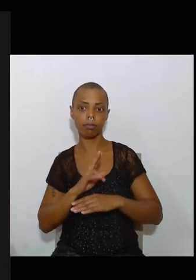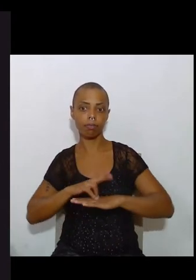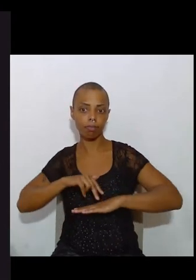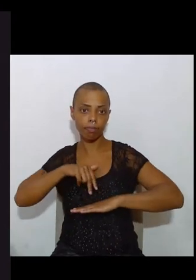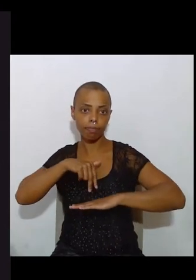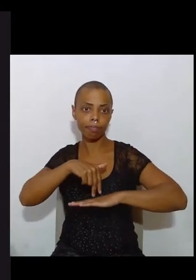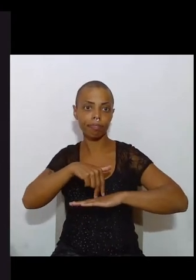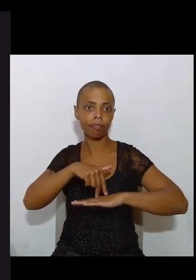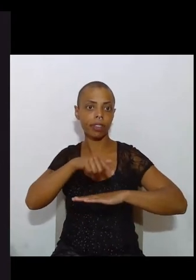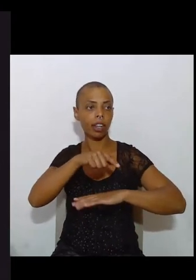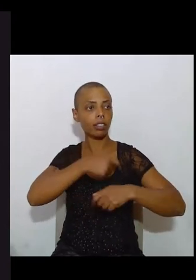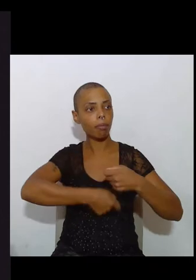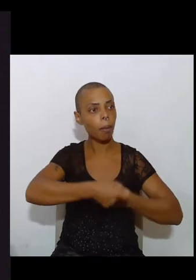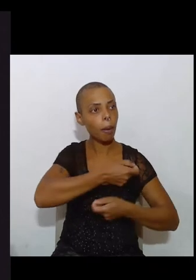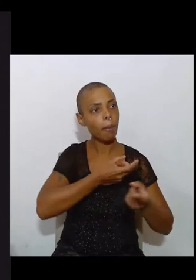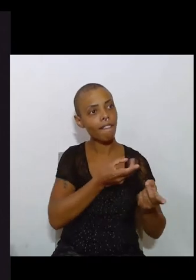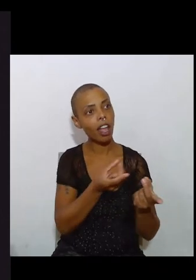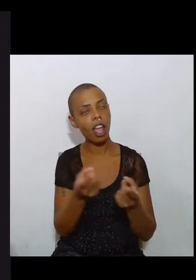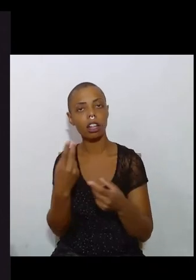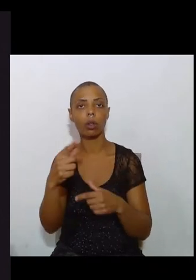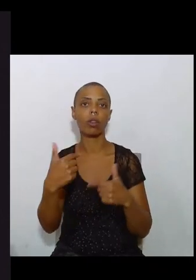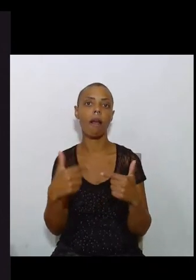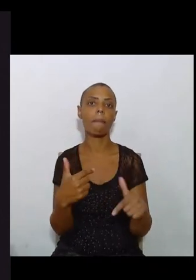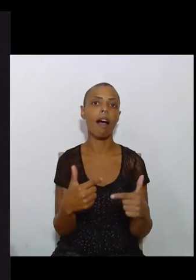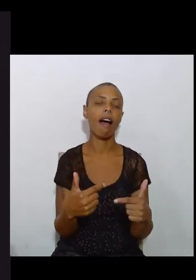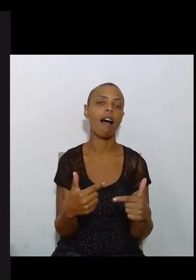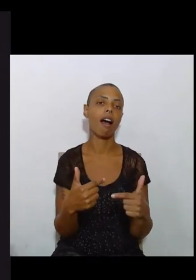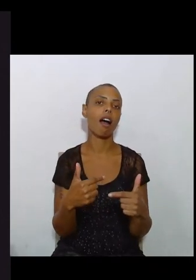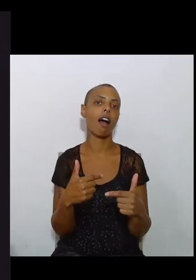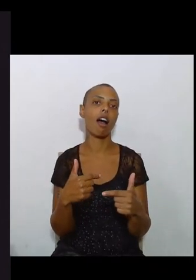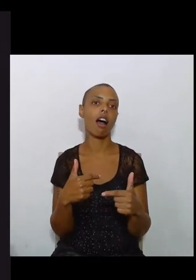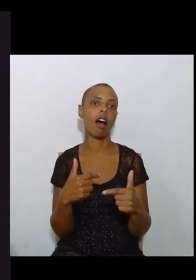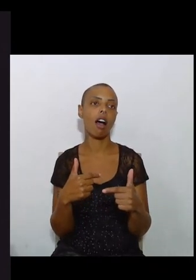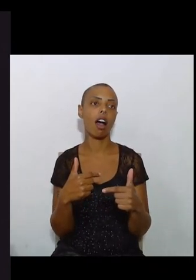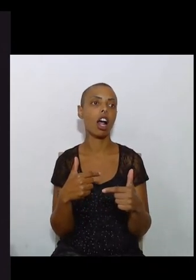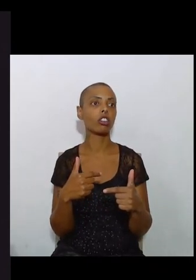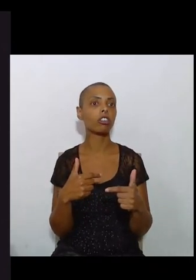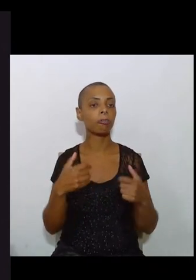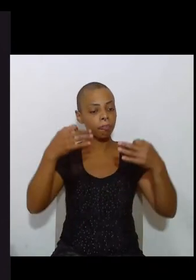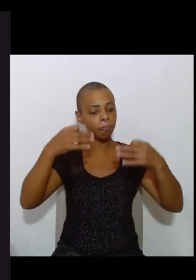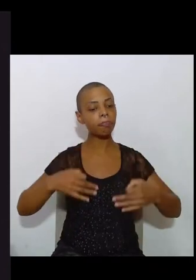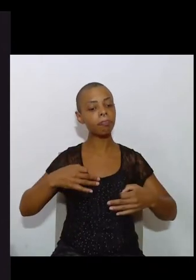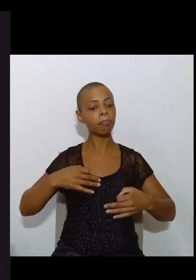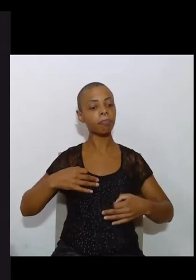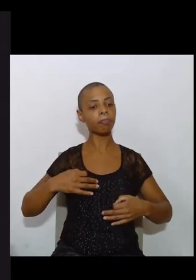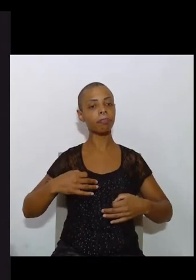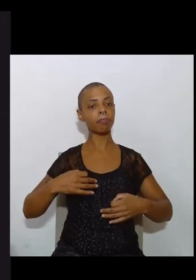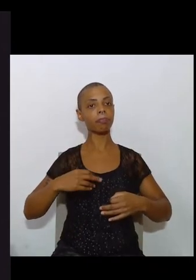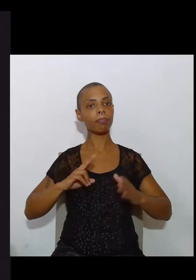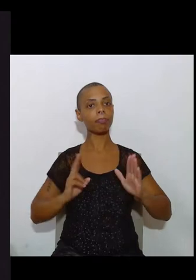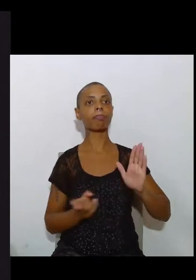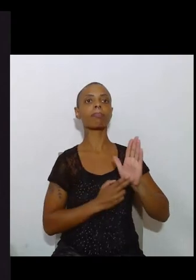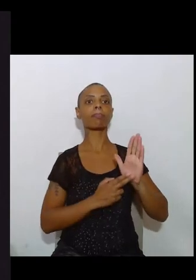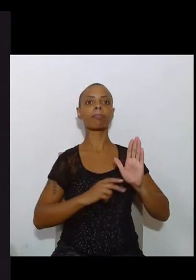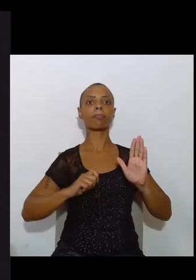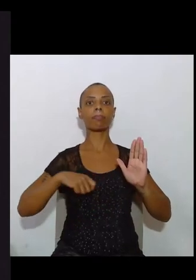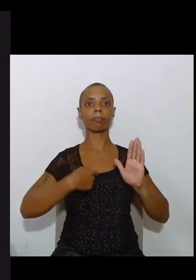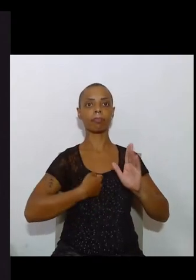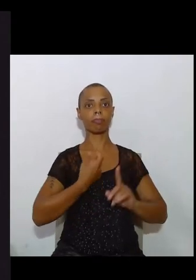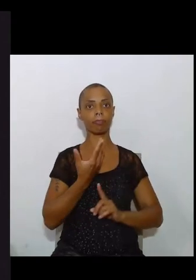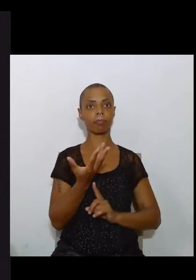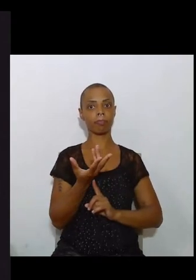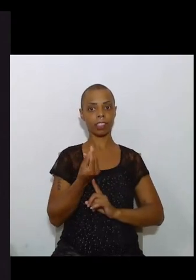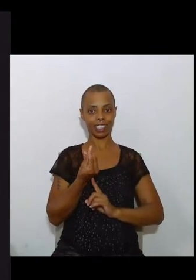is related to the way in which you identify yourself as an artist and if it is a way